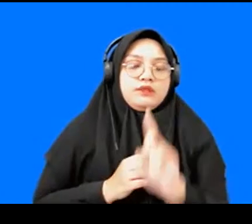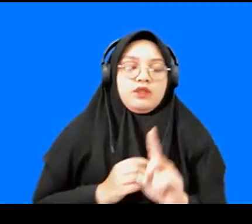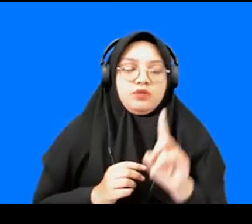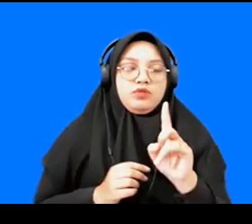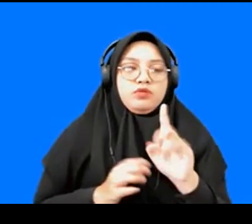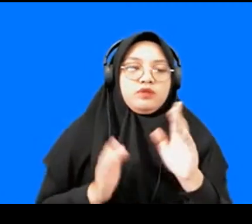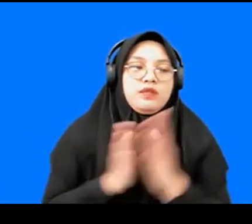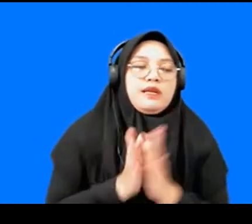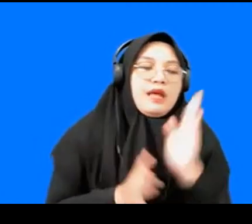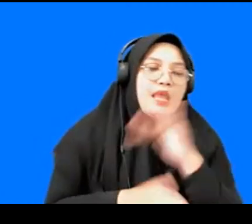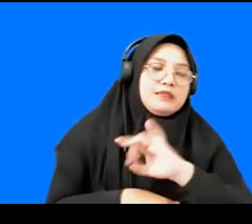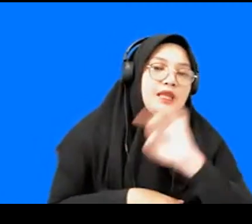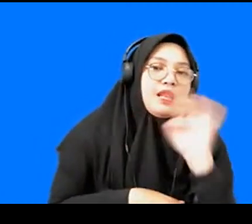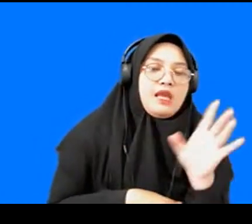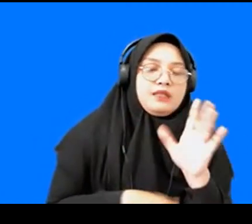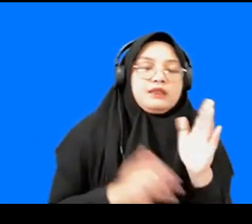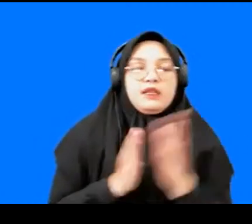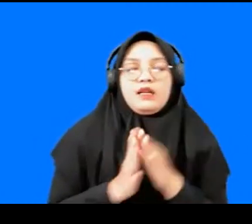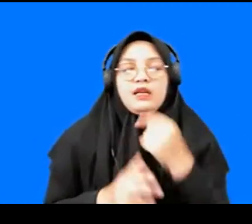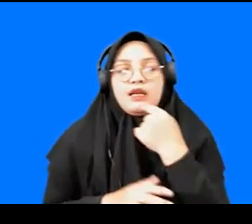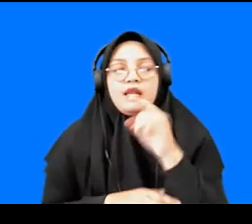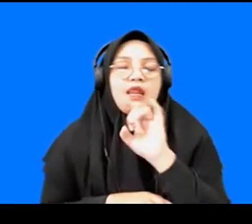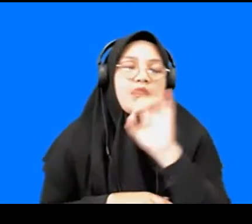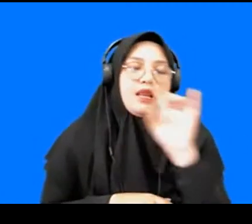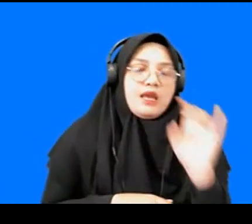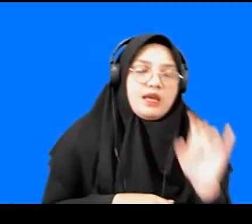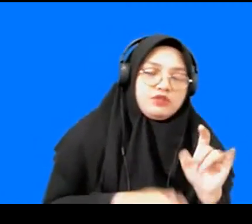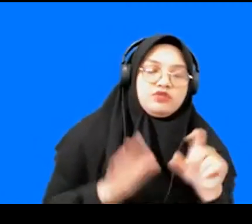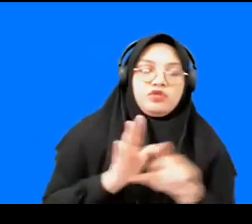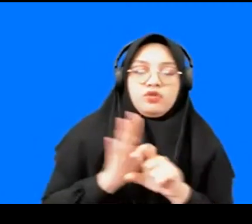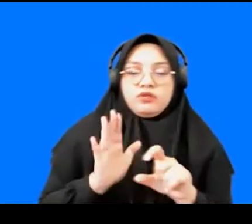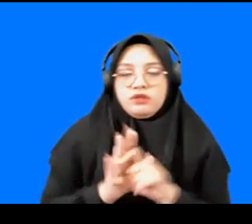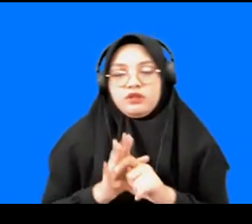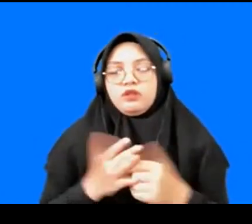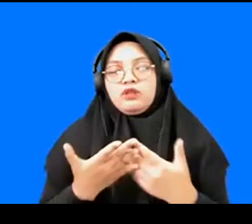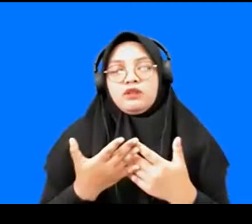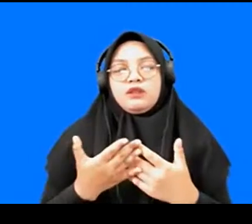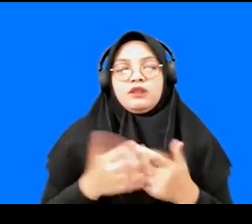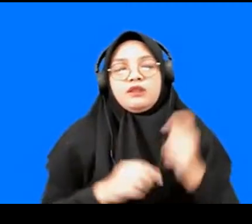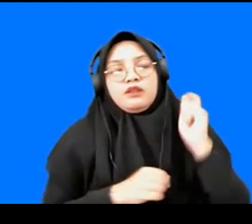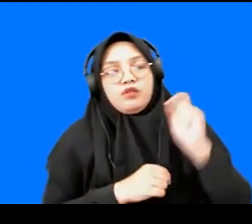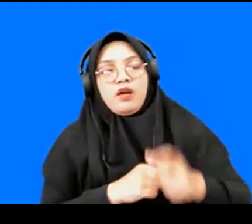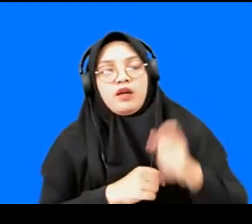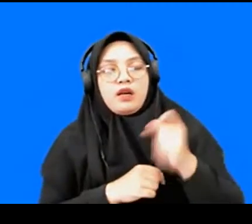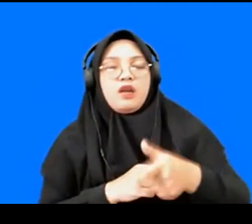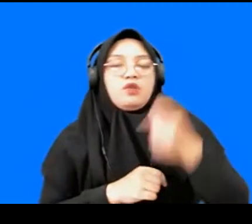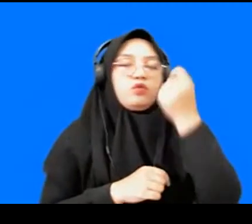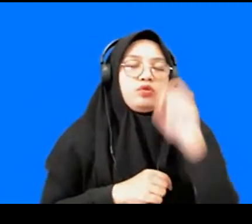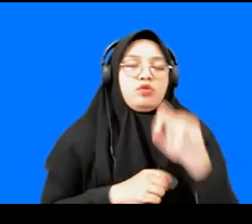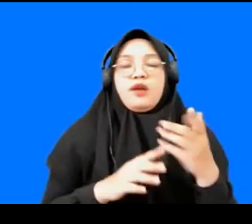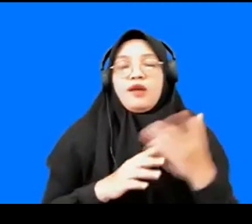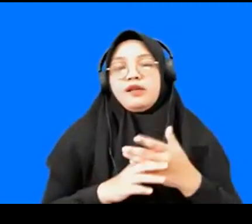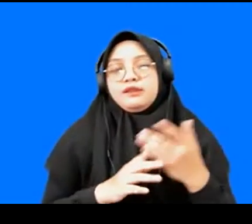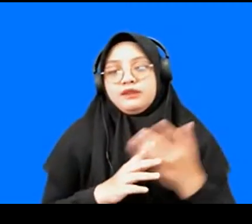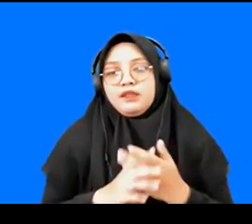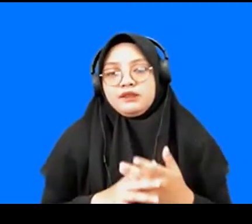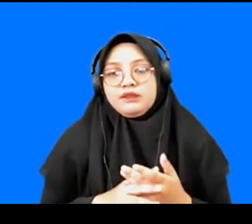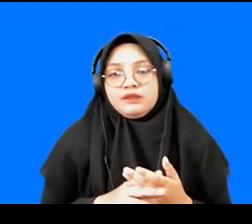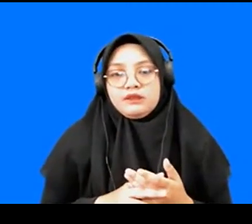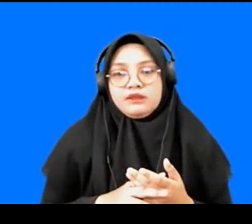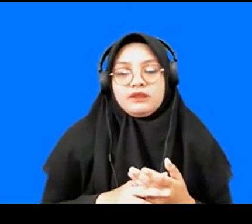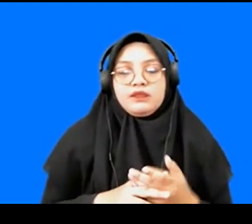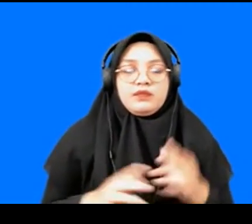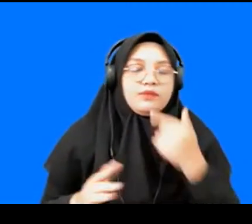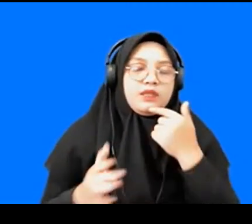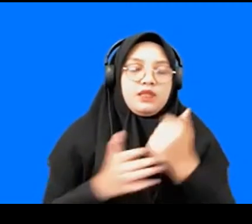social spending for access, which is important to women, like women access